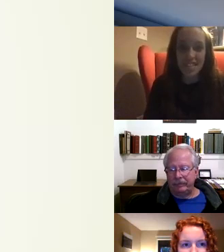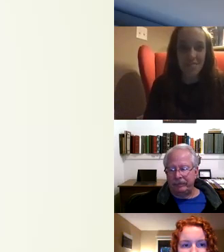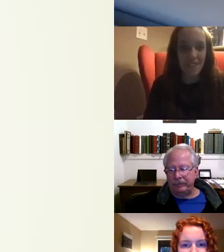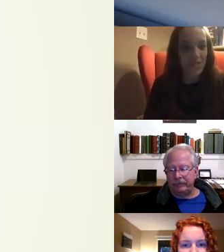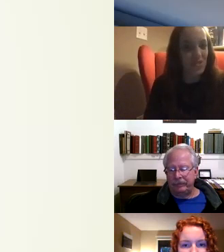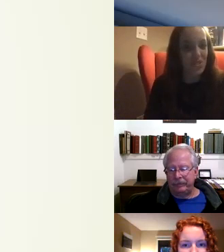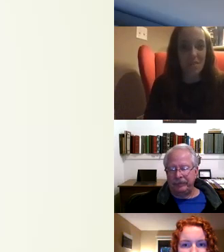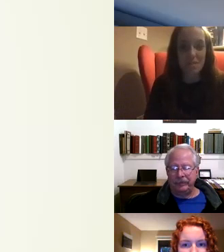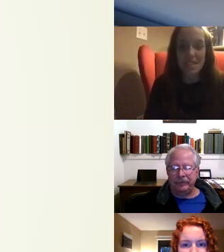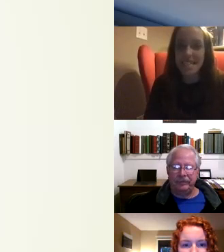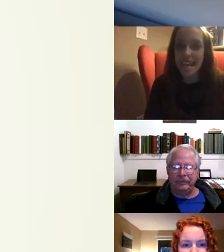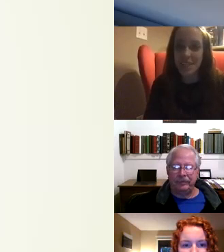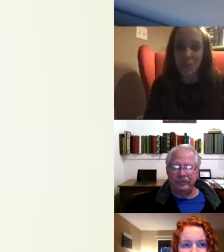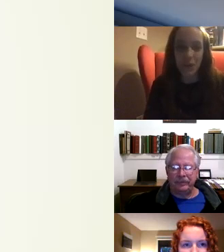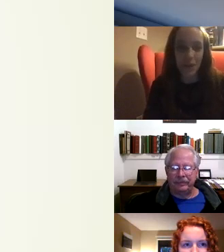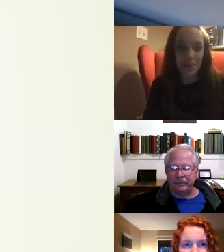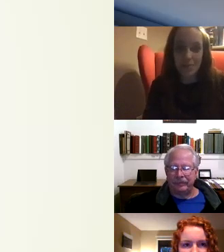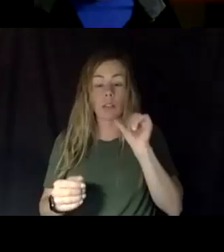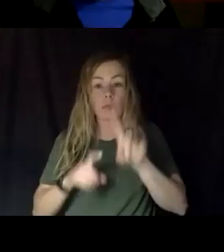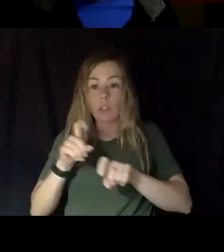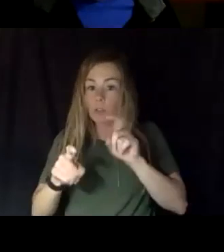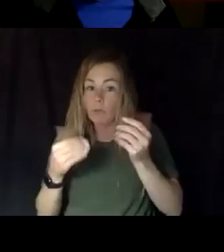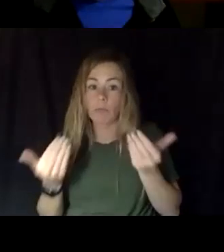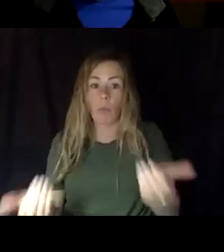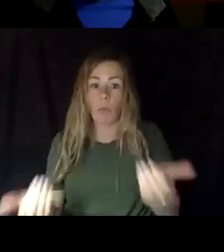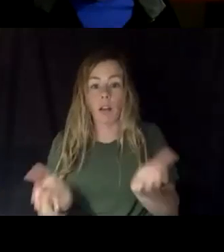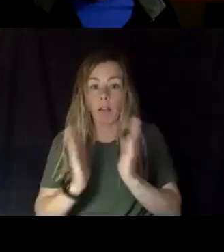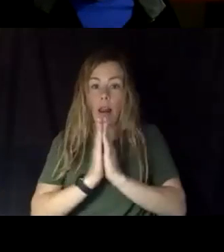questions, now's your time. Please ask away.